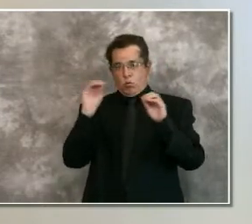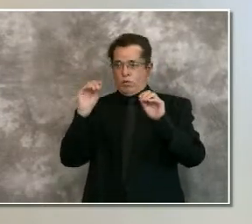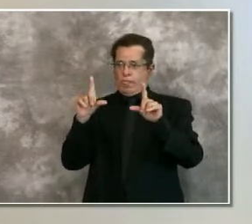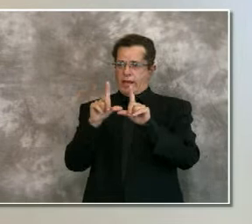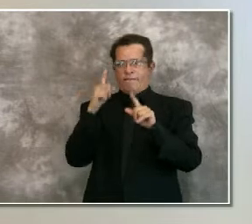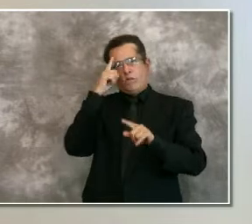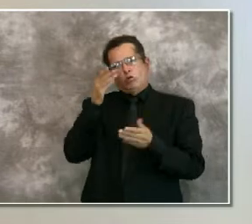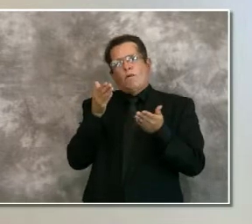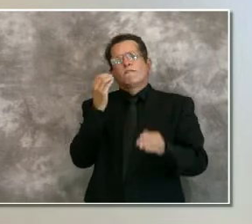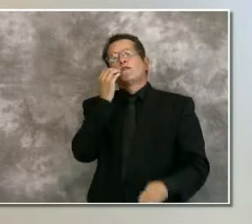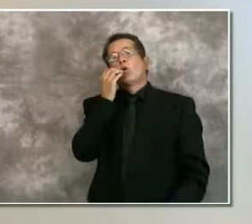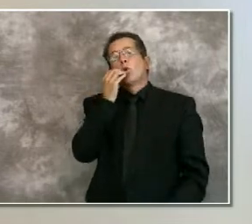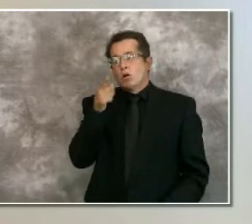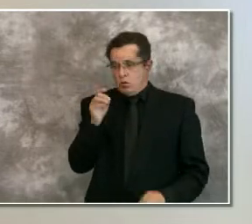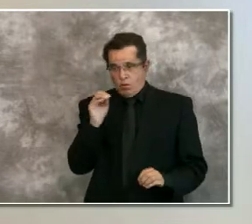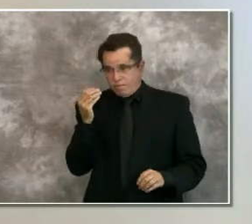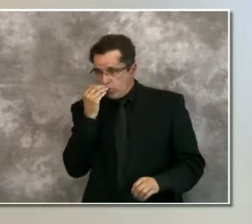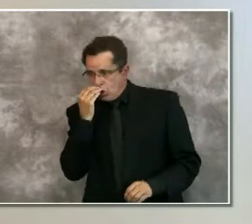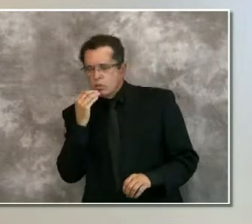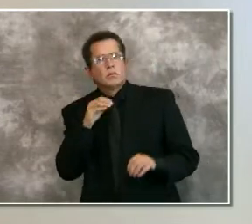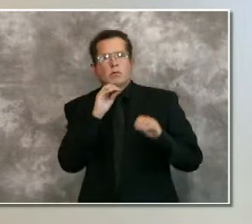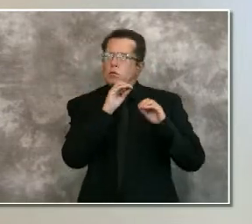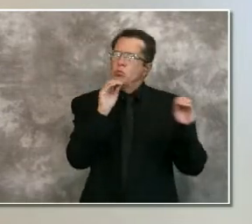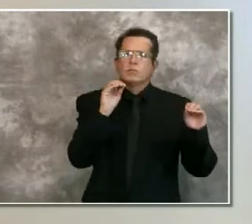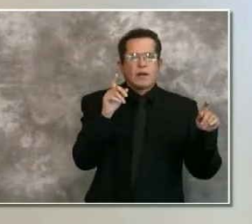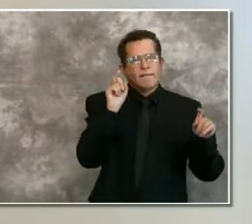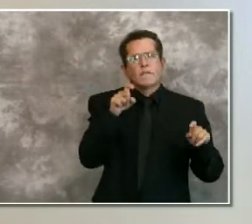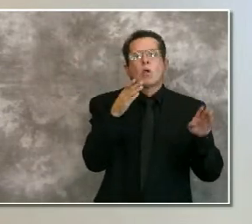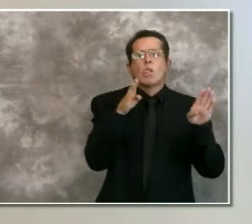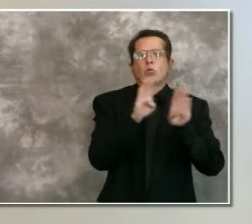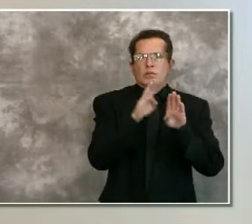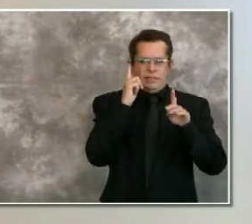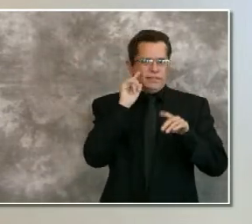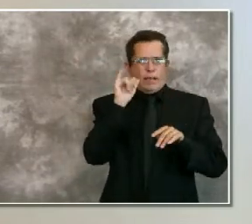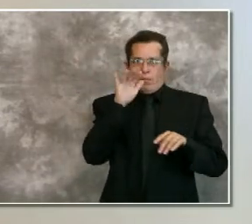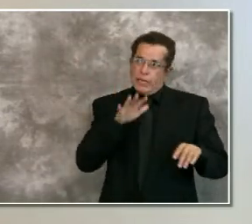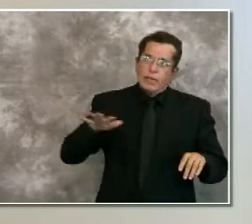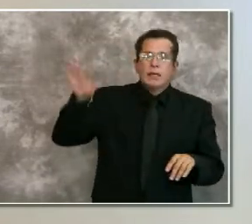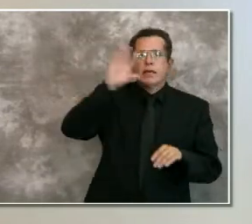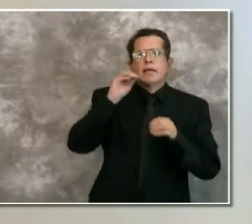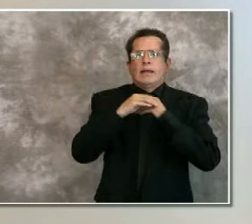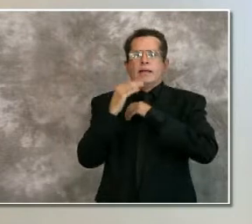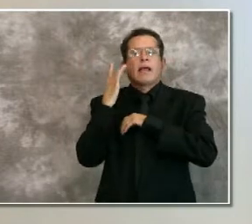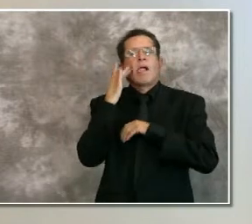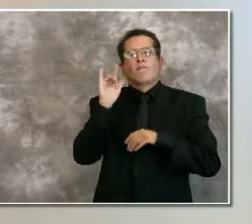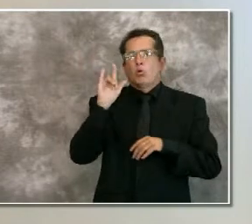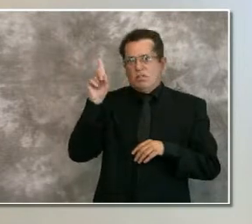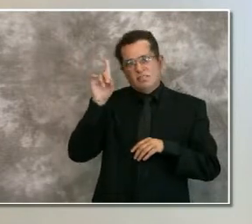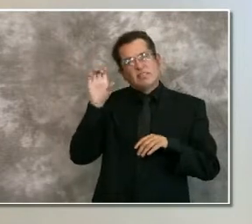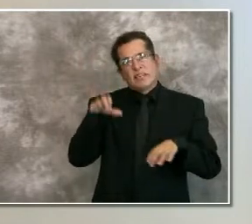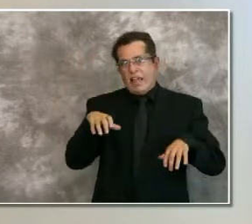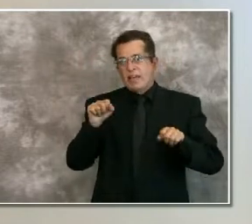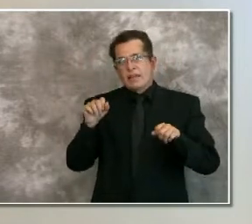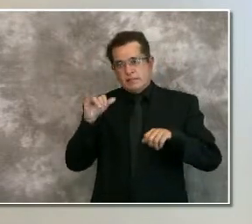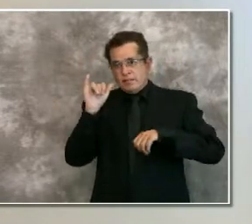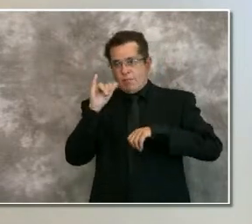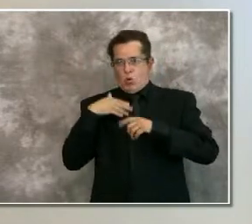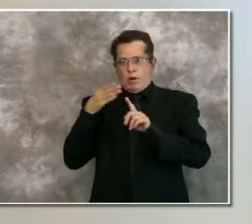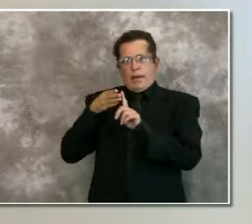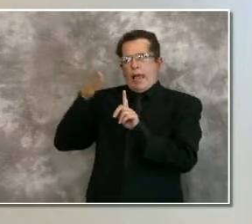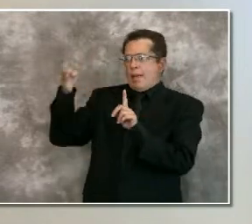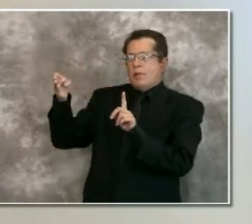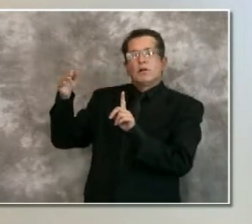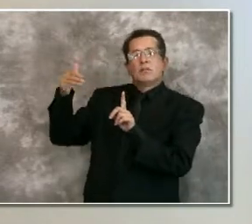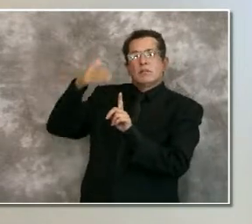food. Over the weekend, the state of California took a similar action for a number of counties, including pretty much all of our neighboring